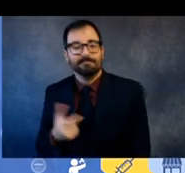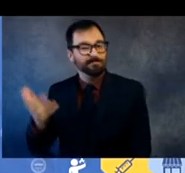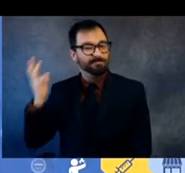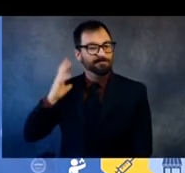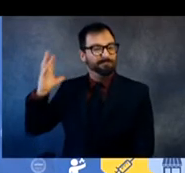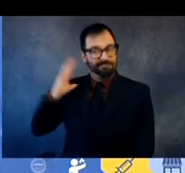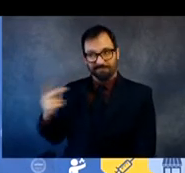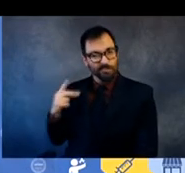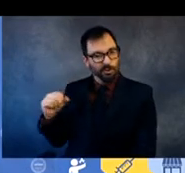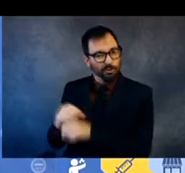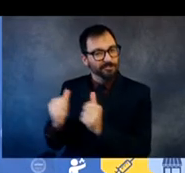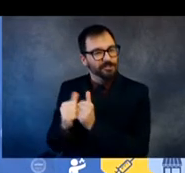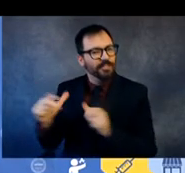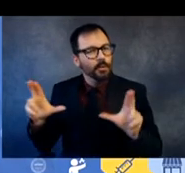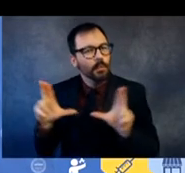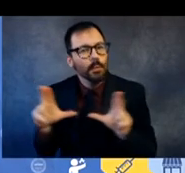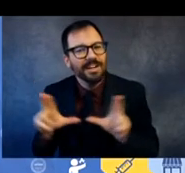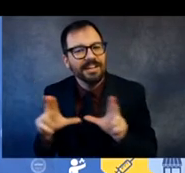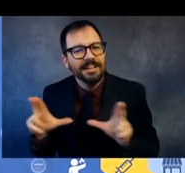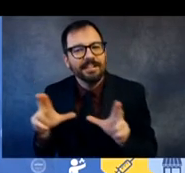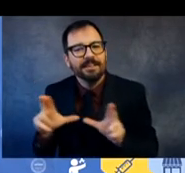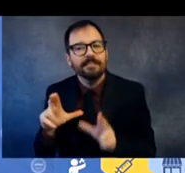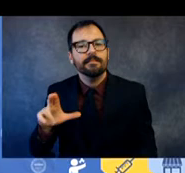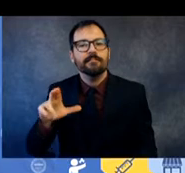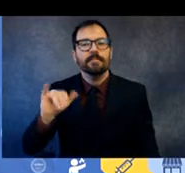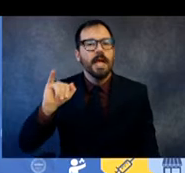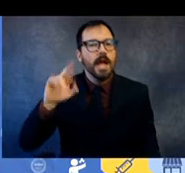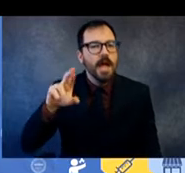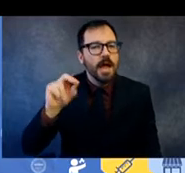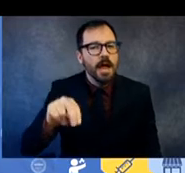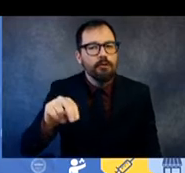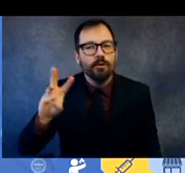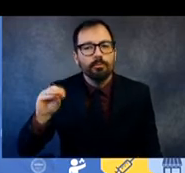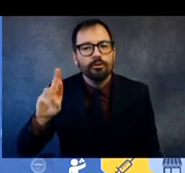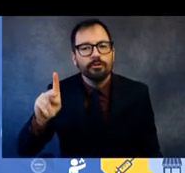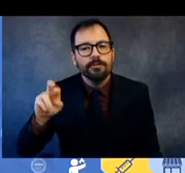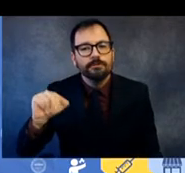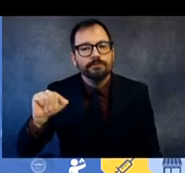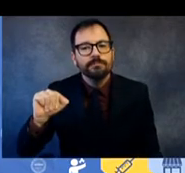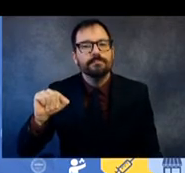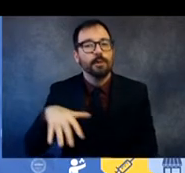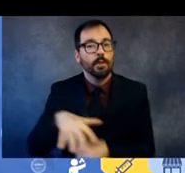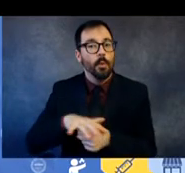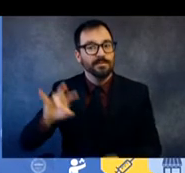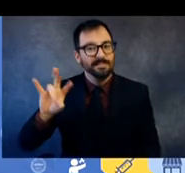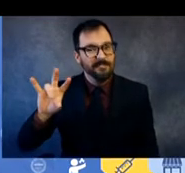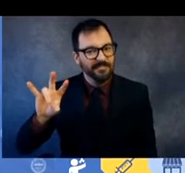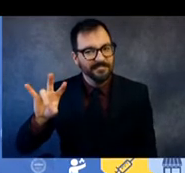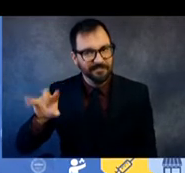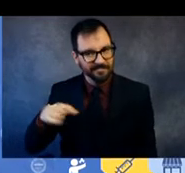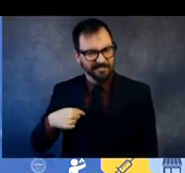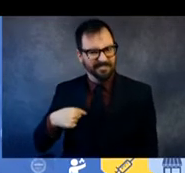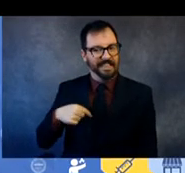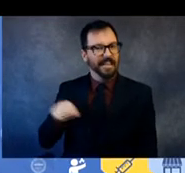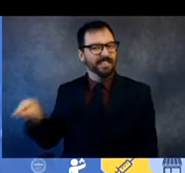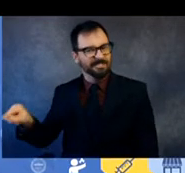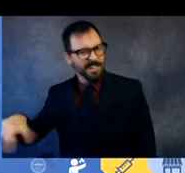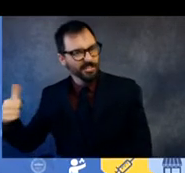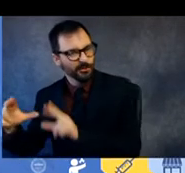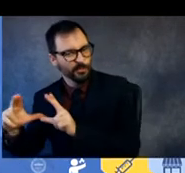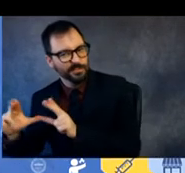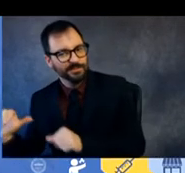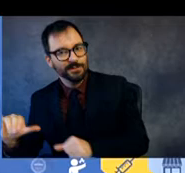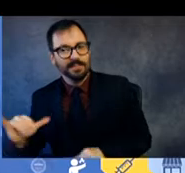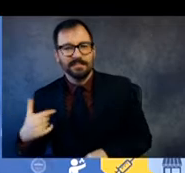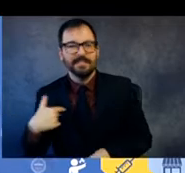7 myself. We worked the same jobs together. You know, I knew his dad. I was